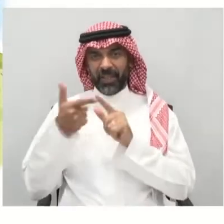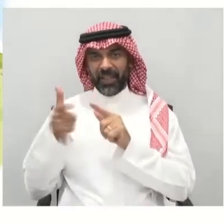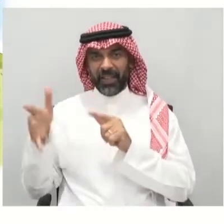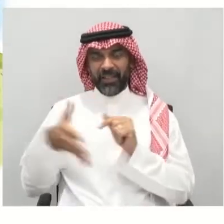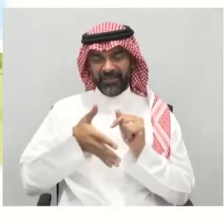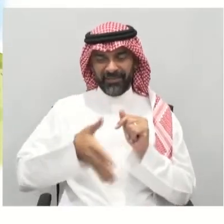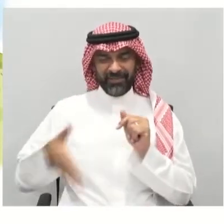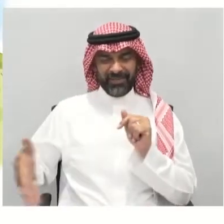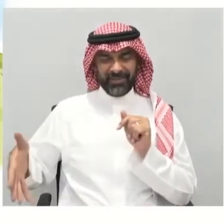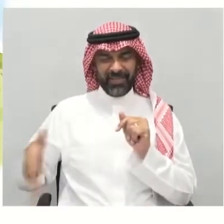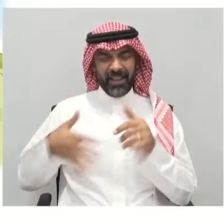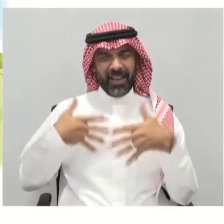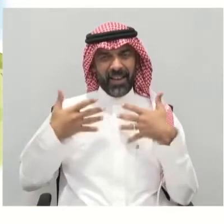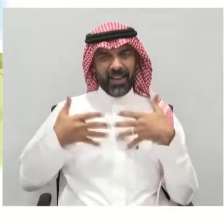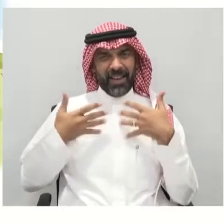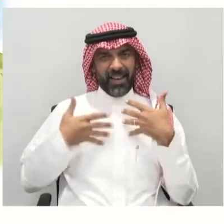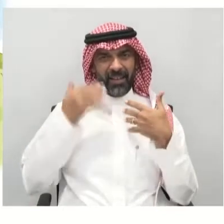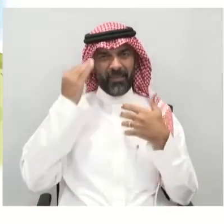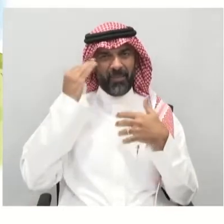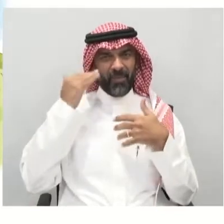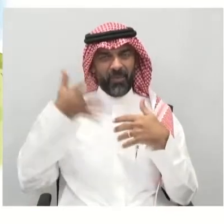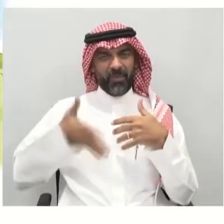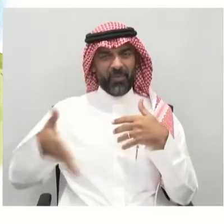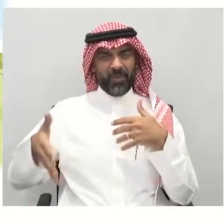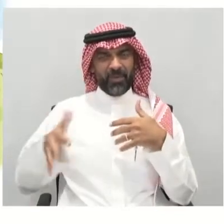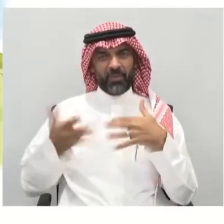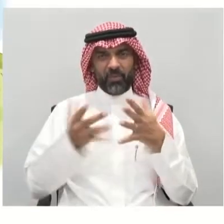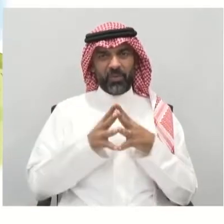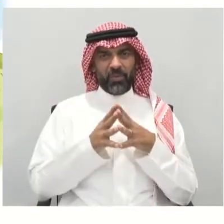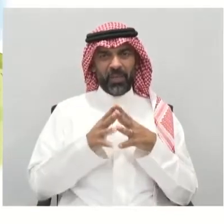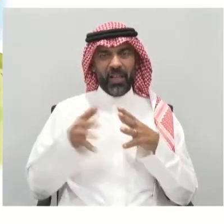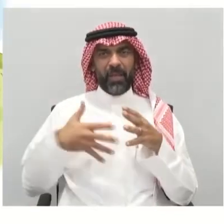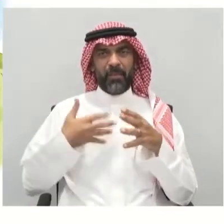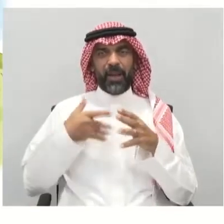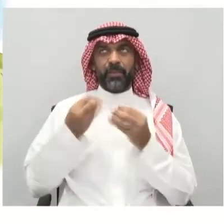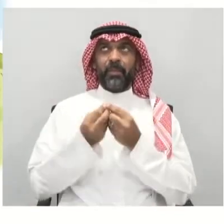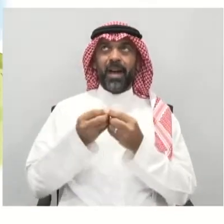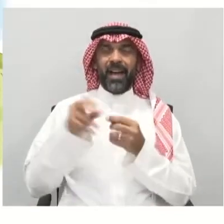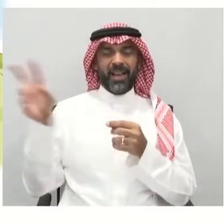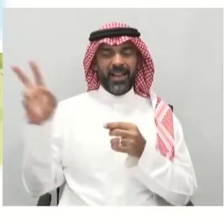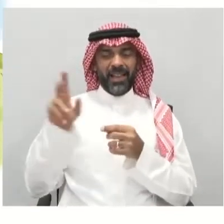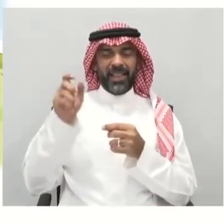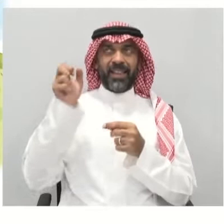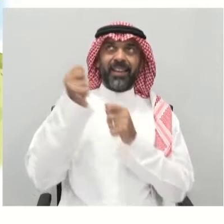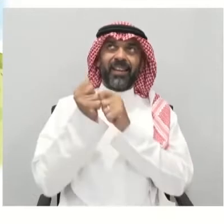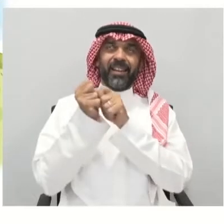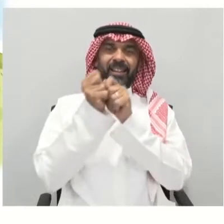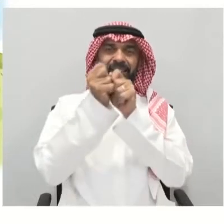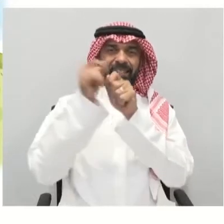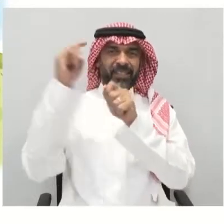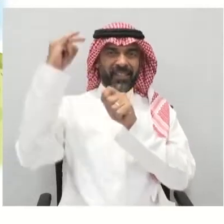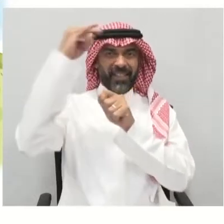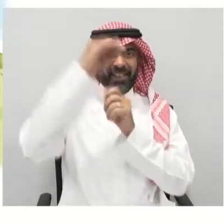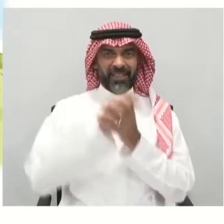the boys and girls. What are they doing? They're playing with kites. the kite would not fly in the